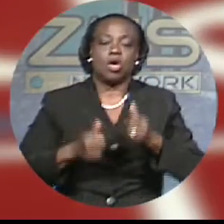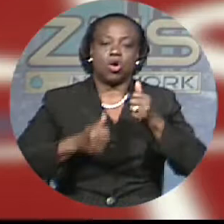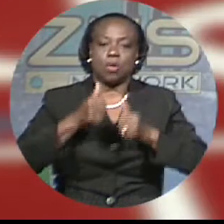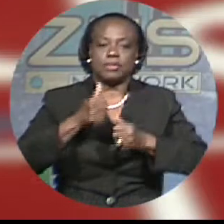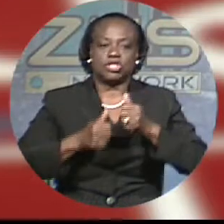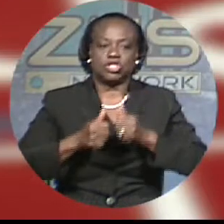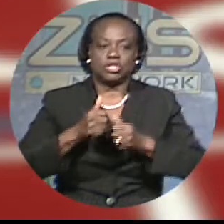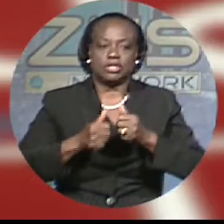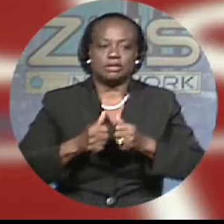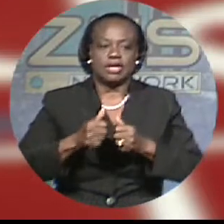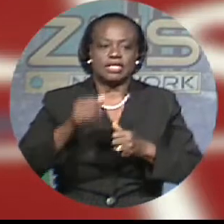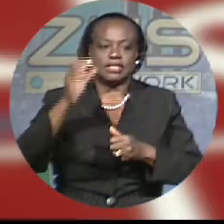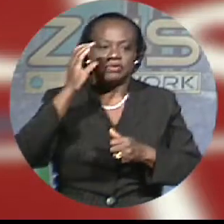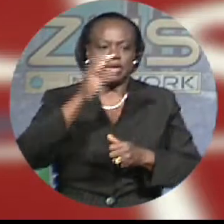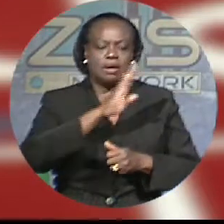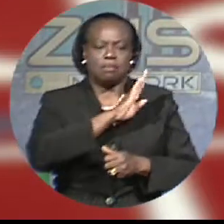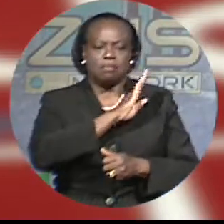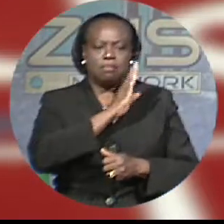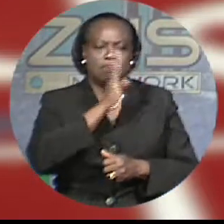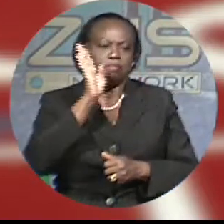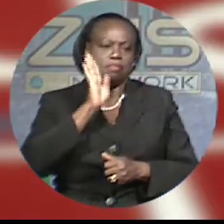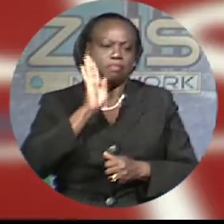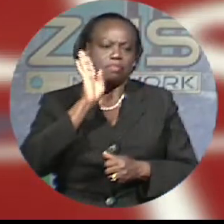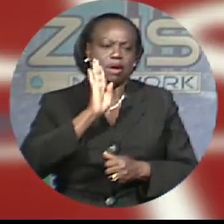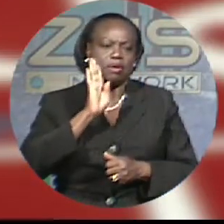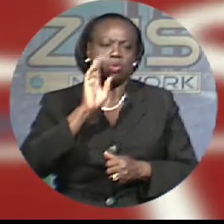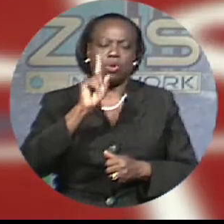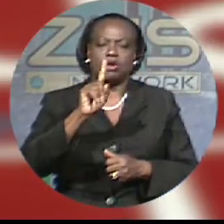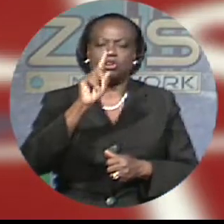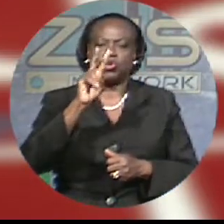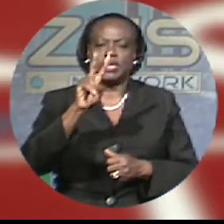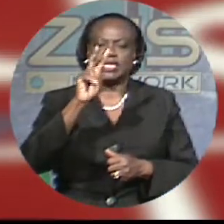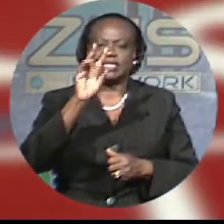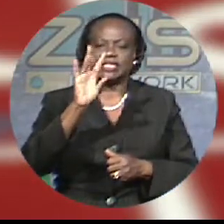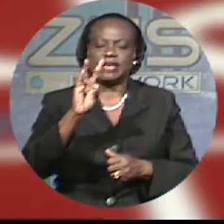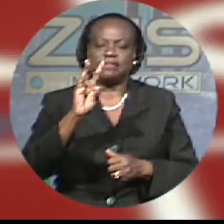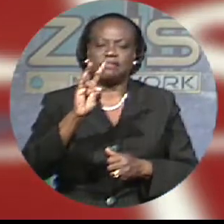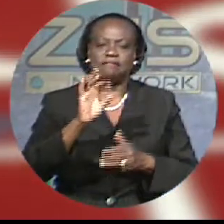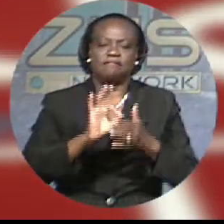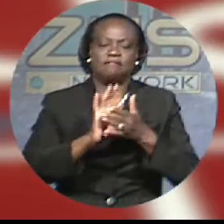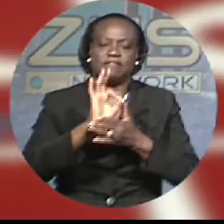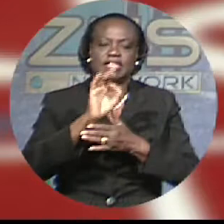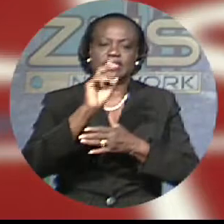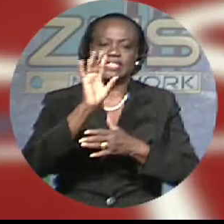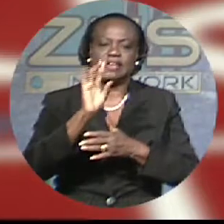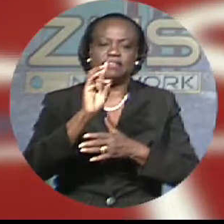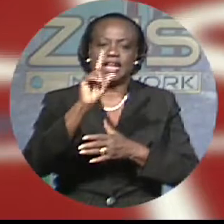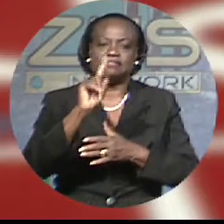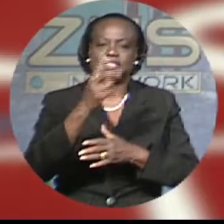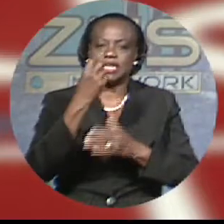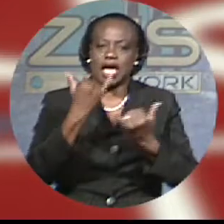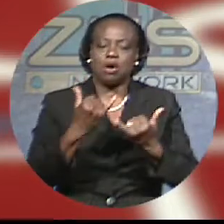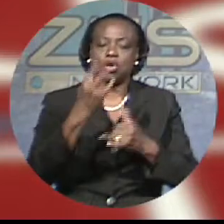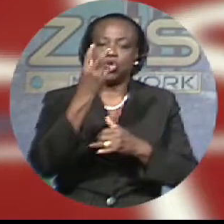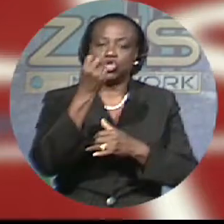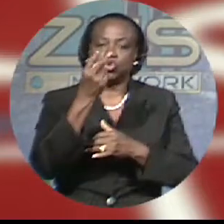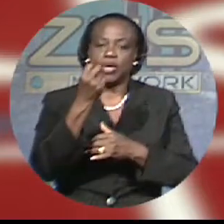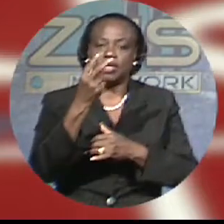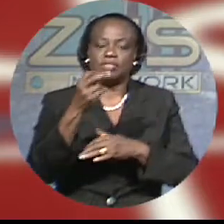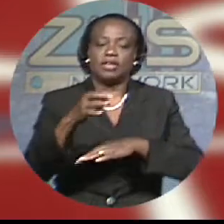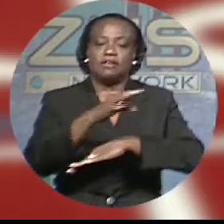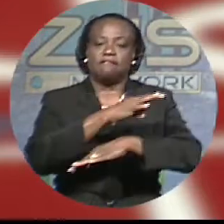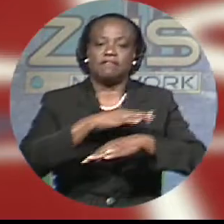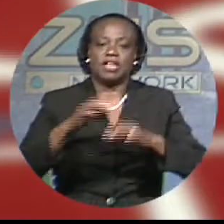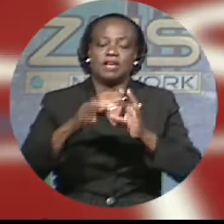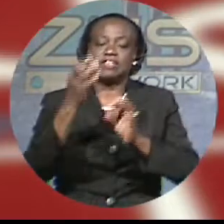rounds of the women's discus. She had a best throw of 127 feet, 7 and a half inches. That placed her 12th in the field of 16,